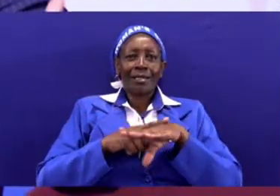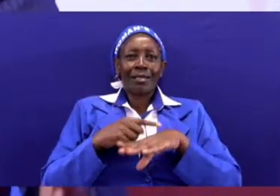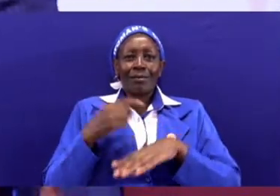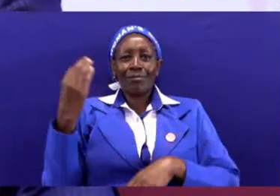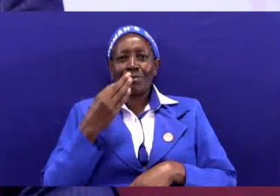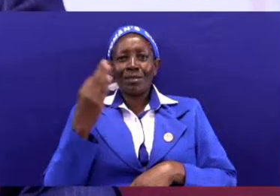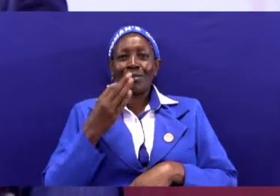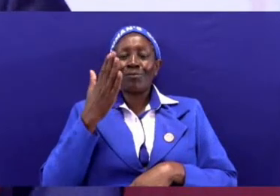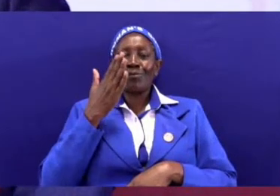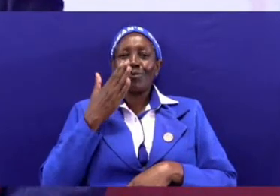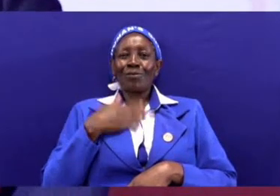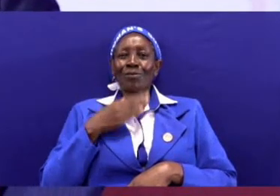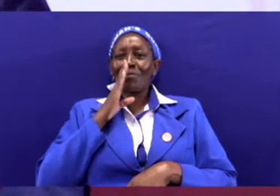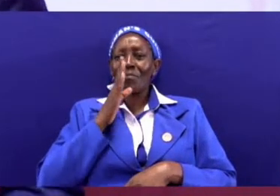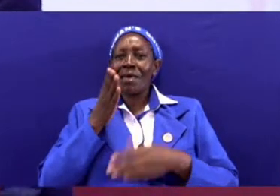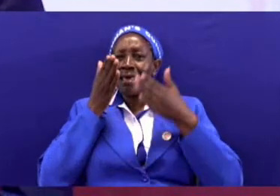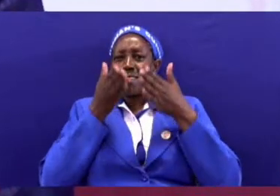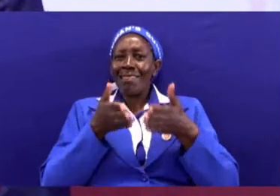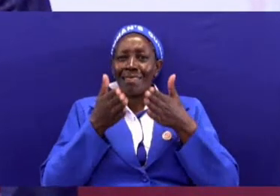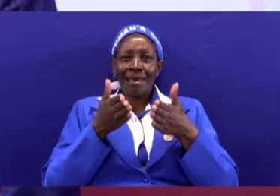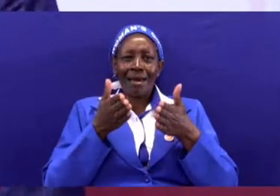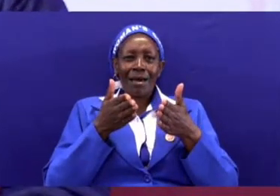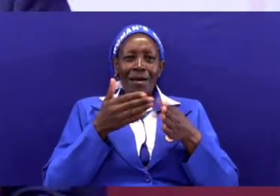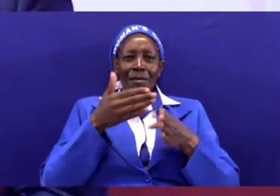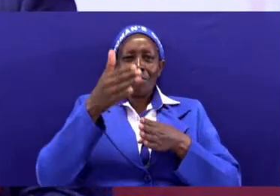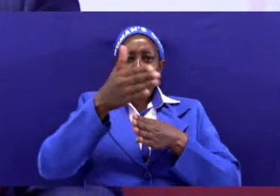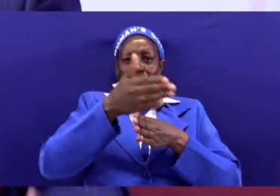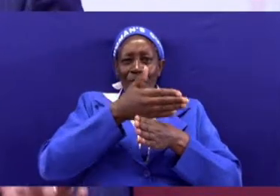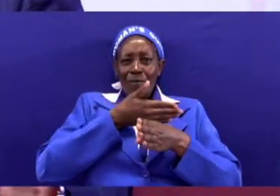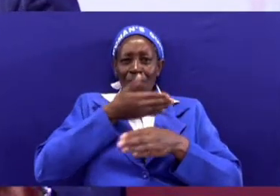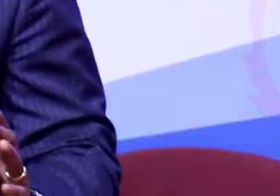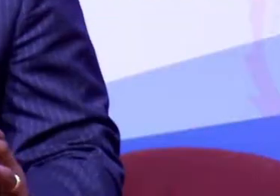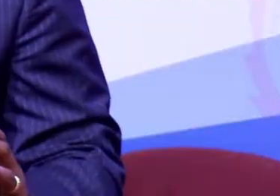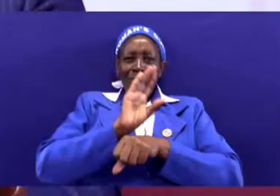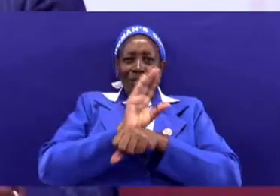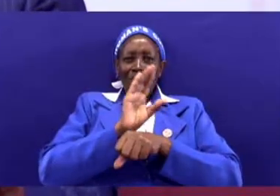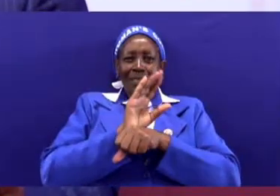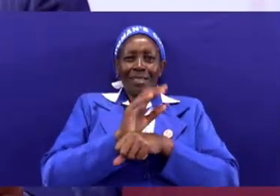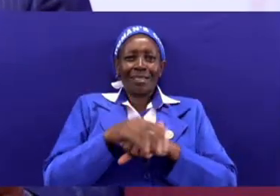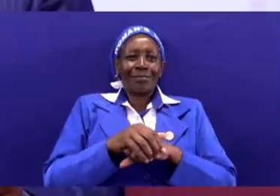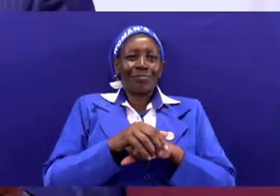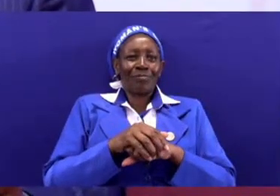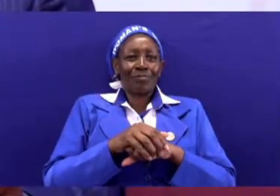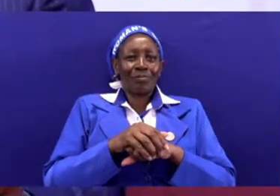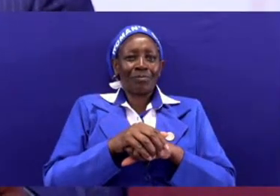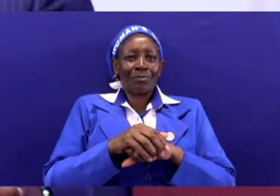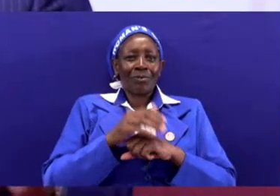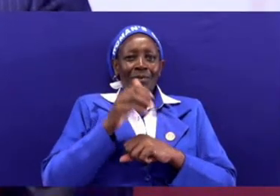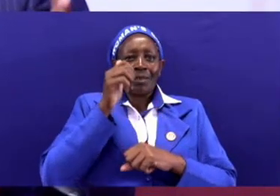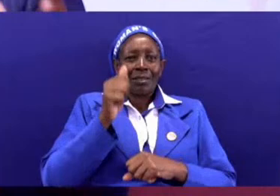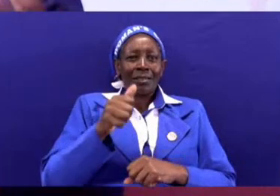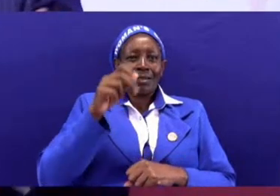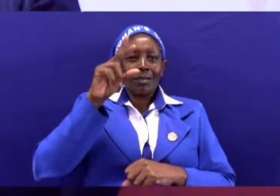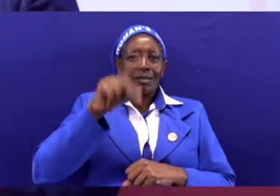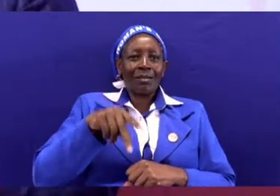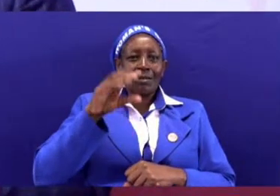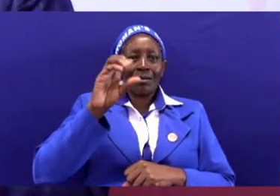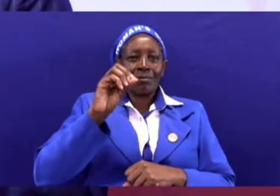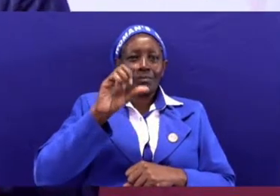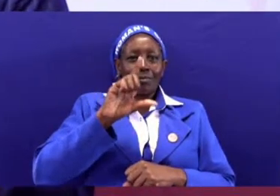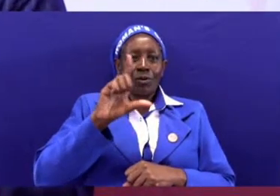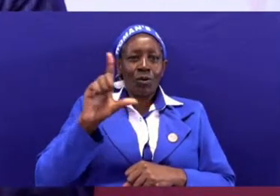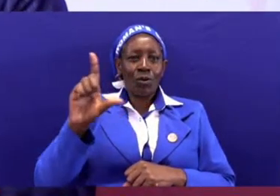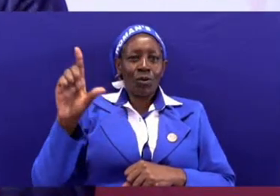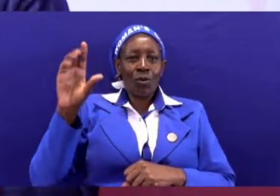the congregation before the church starts. I can't wait. But you know, Apollos, when he preaches is when I feel I have